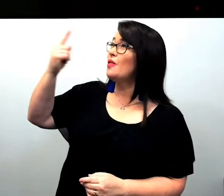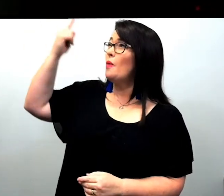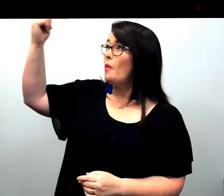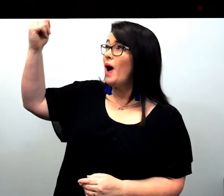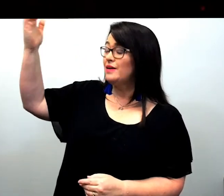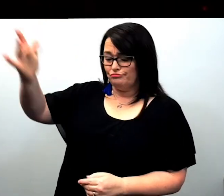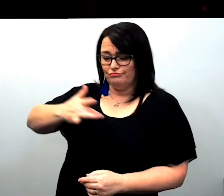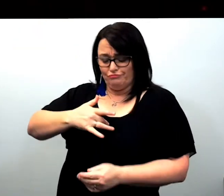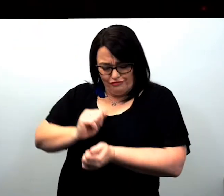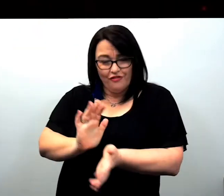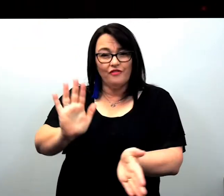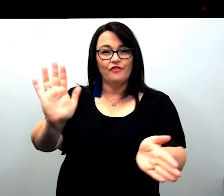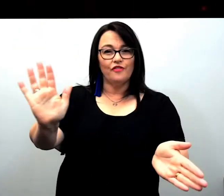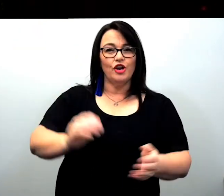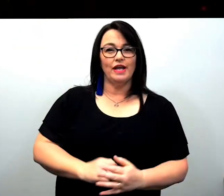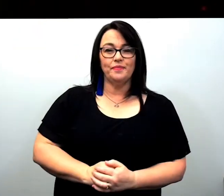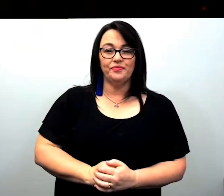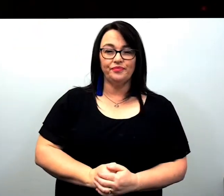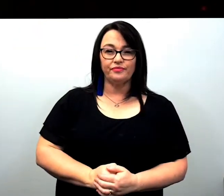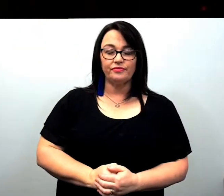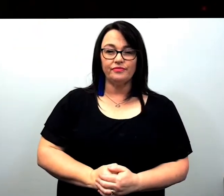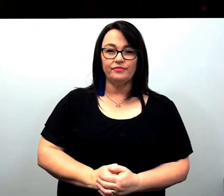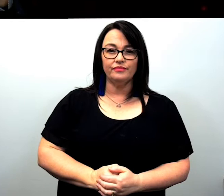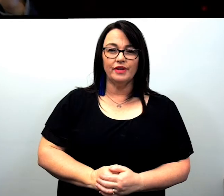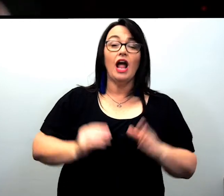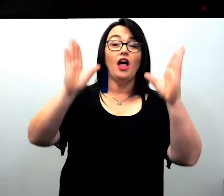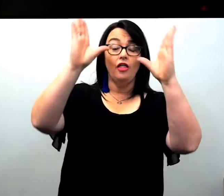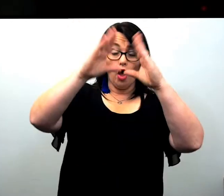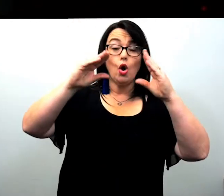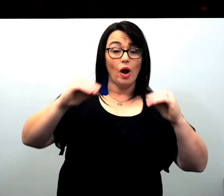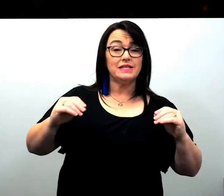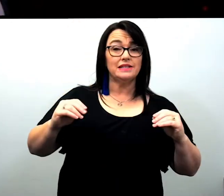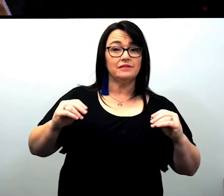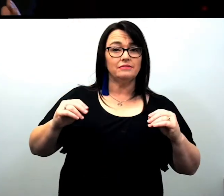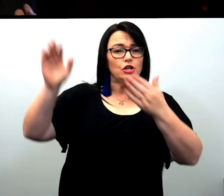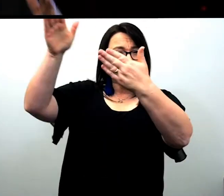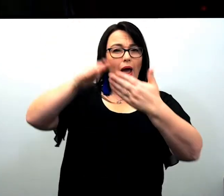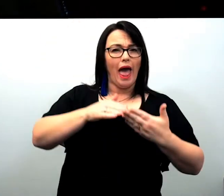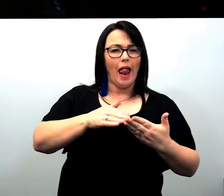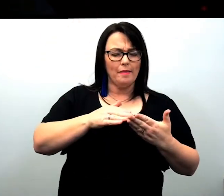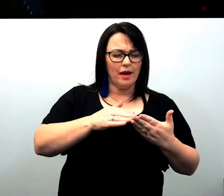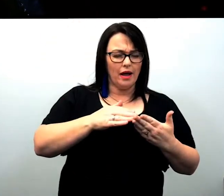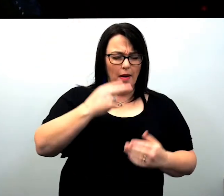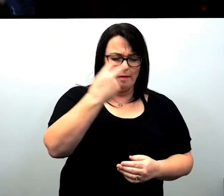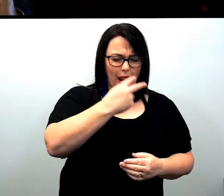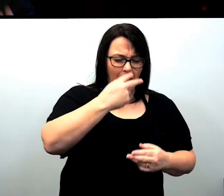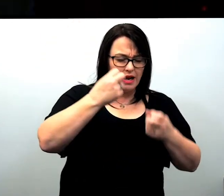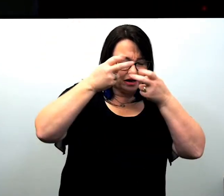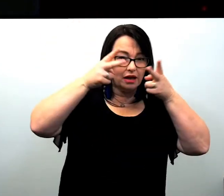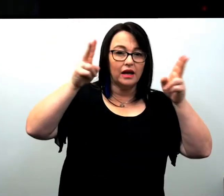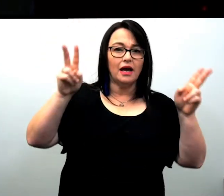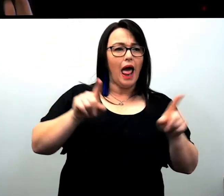free. He came, the anointing is for the recovery of sight to the blind. I talk about this. It's a recovery of